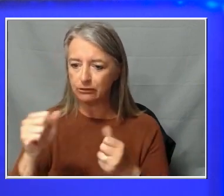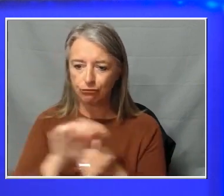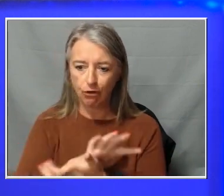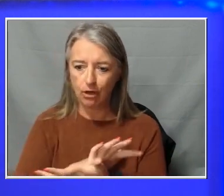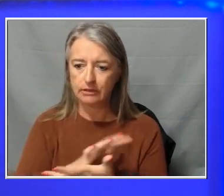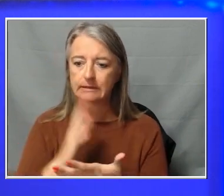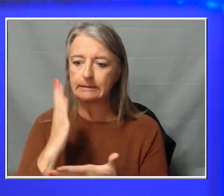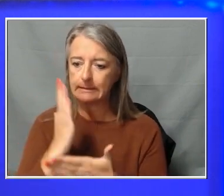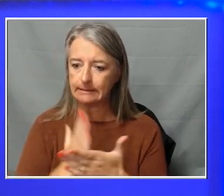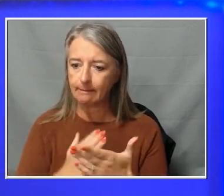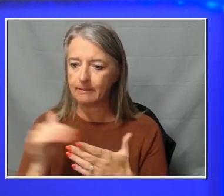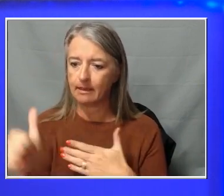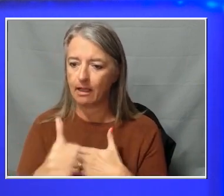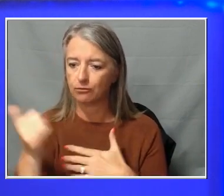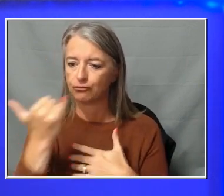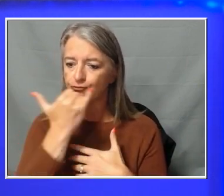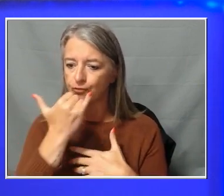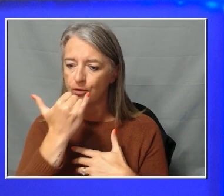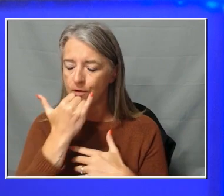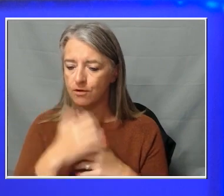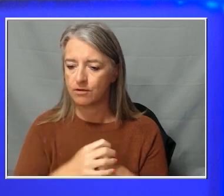is something else. And